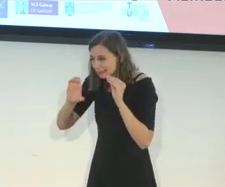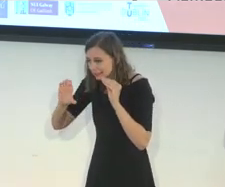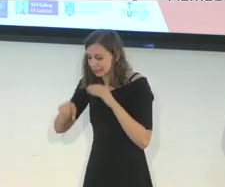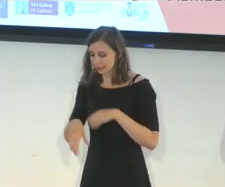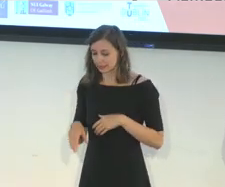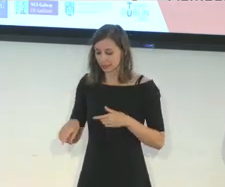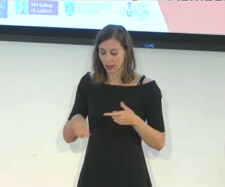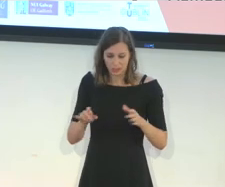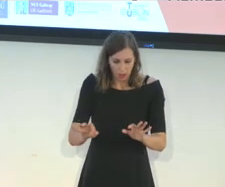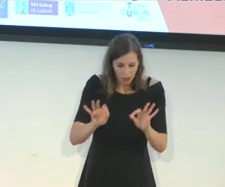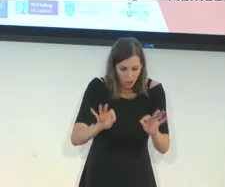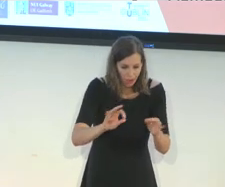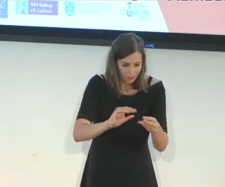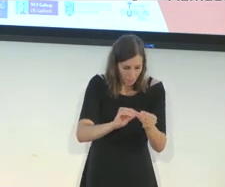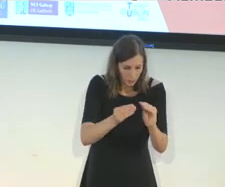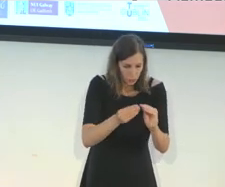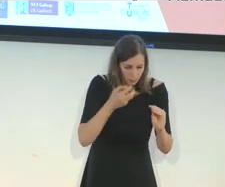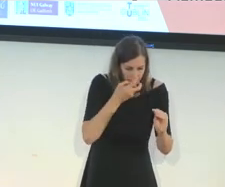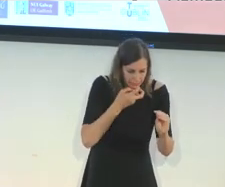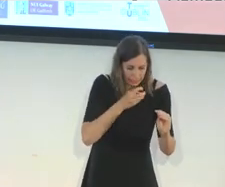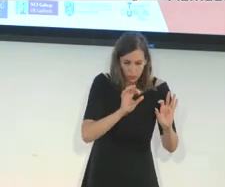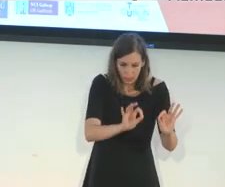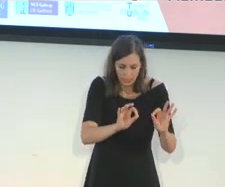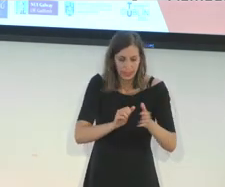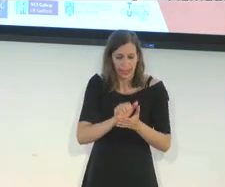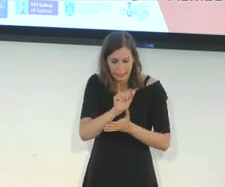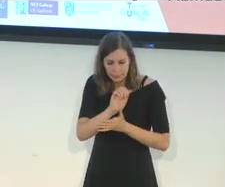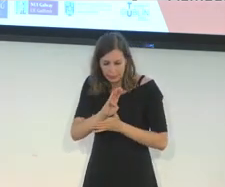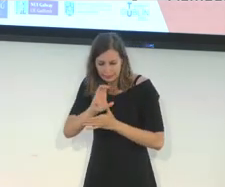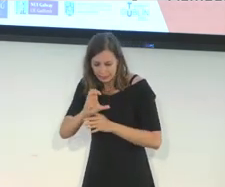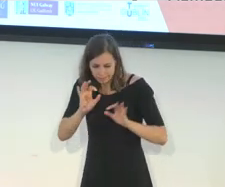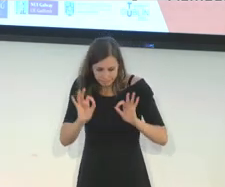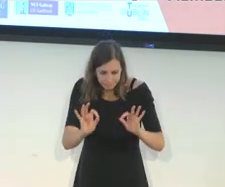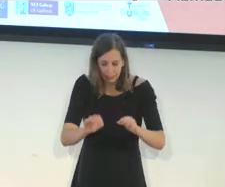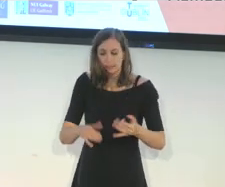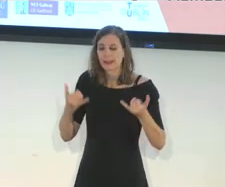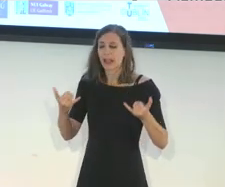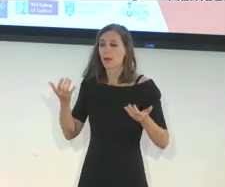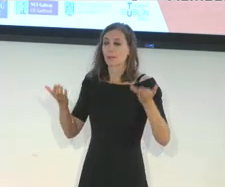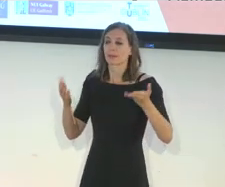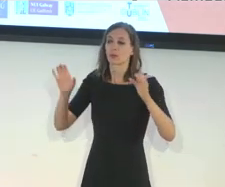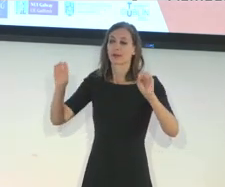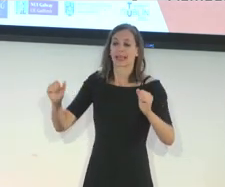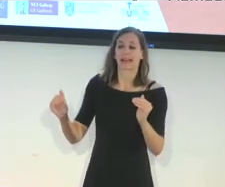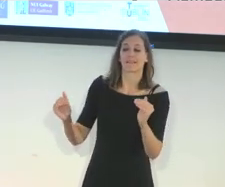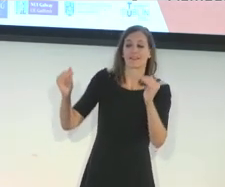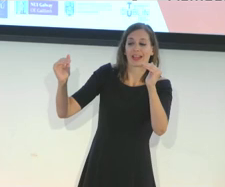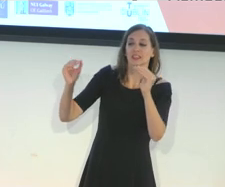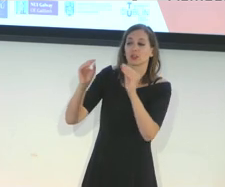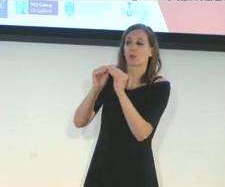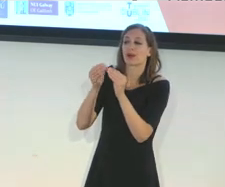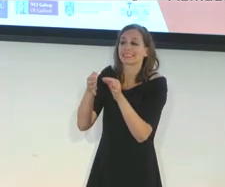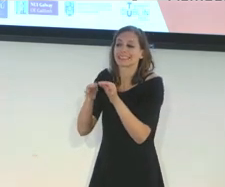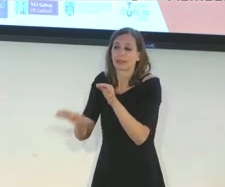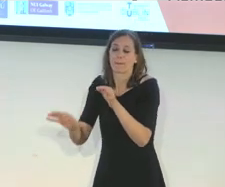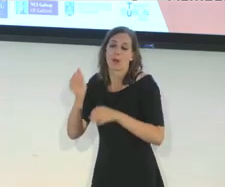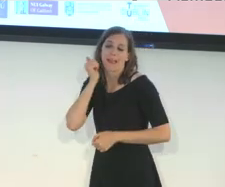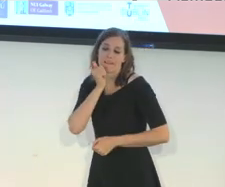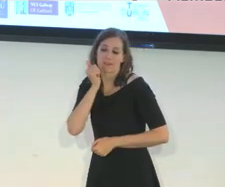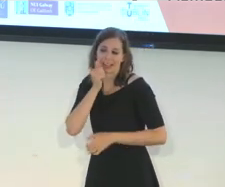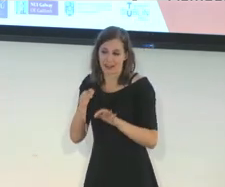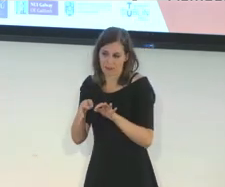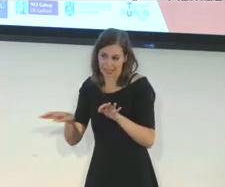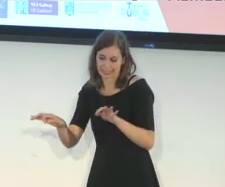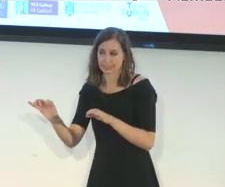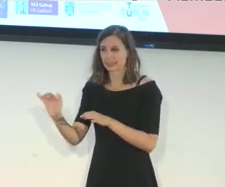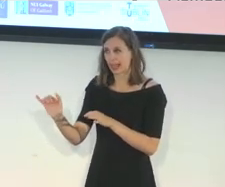that, they were like, all right, we can maybe go and try and predict simpler day-to-day phrases like thank you or excuse me.